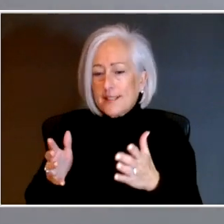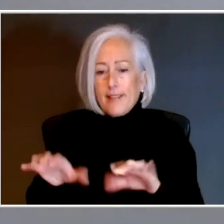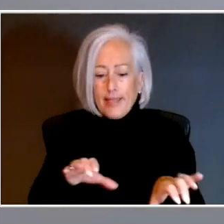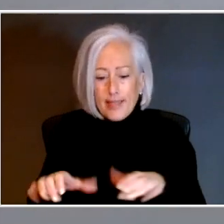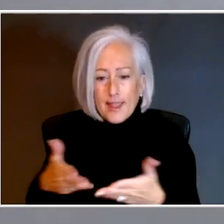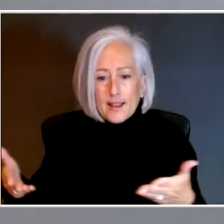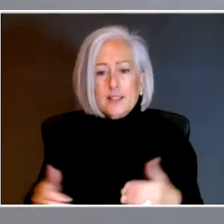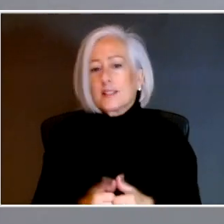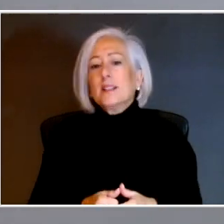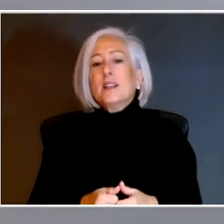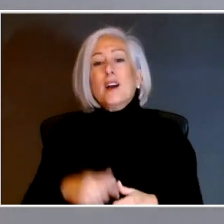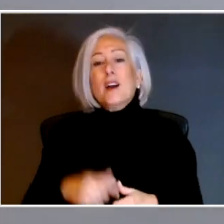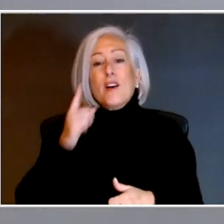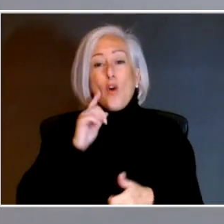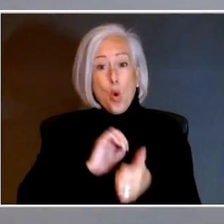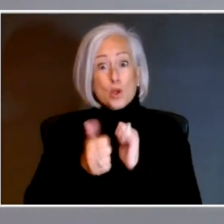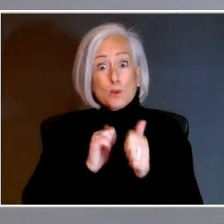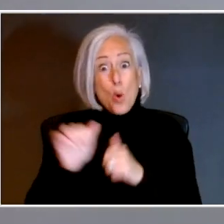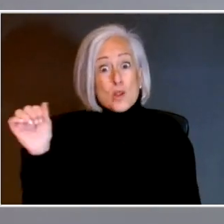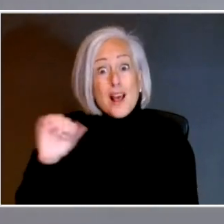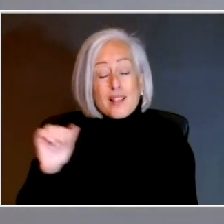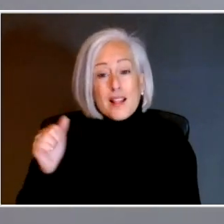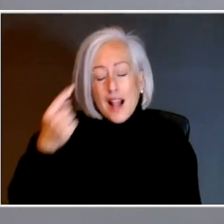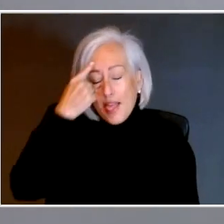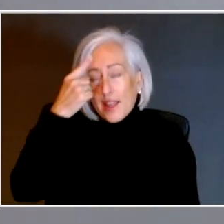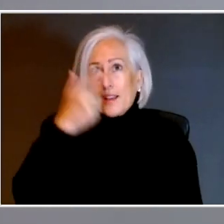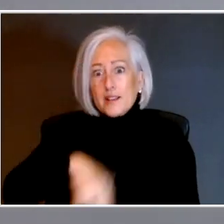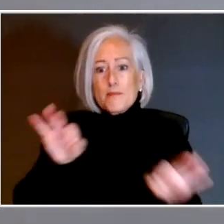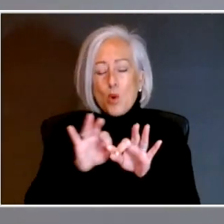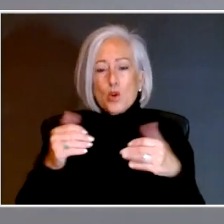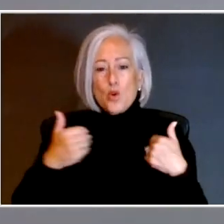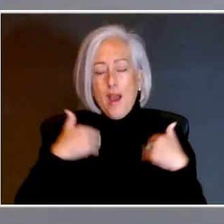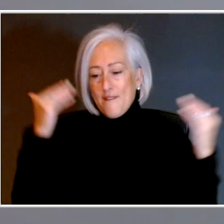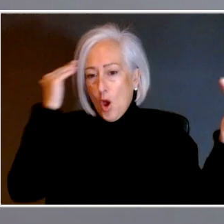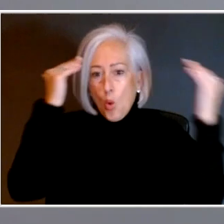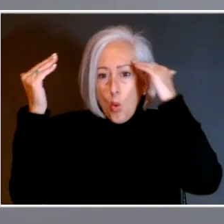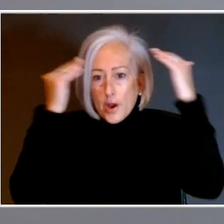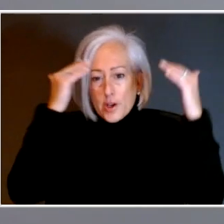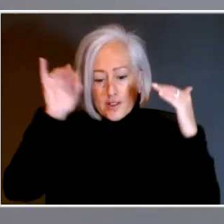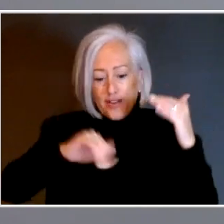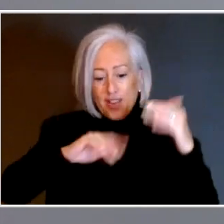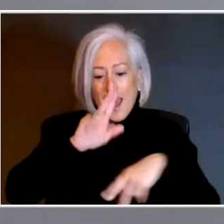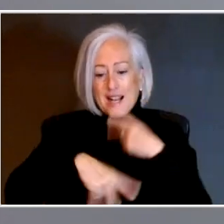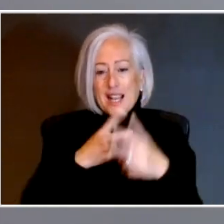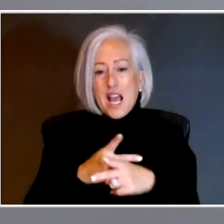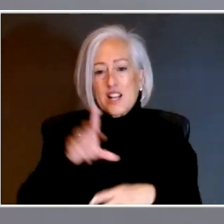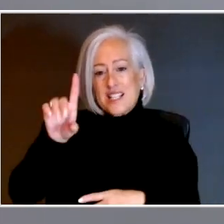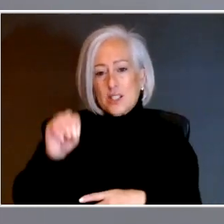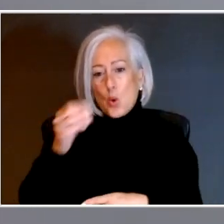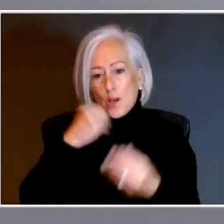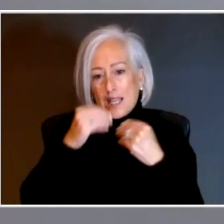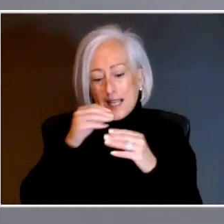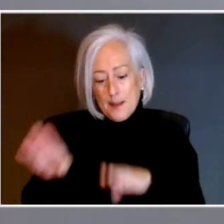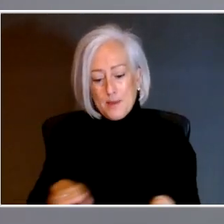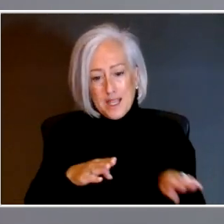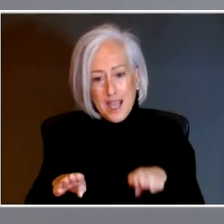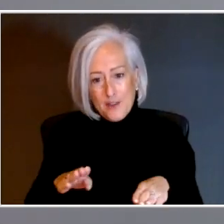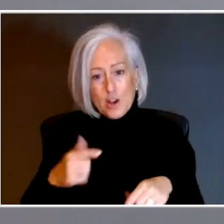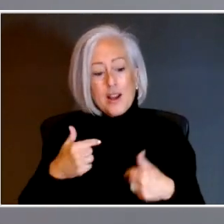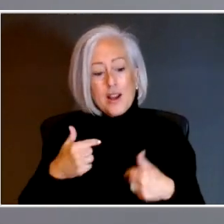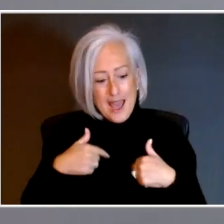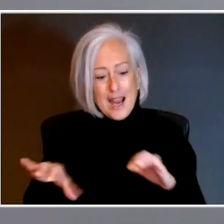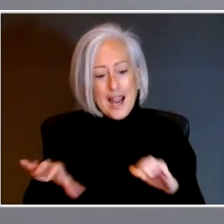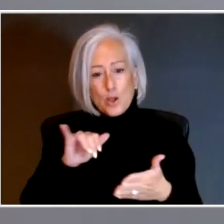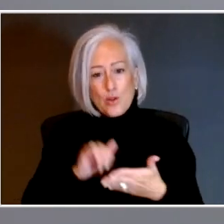and athletics, I think it's very, very important to have awareness of these disordered eating behaviors, and that's something that I do in